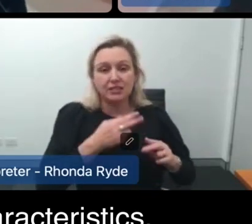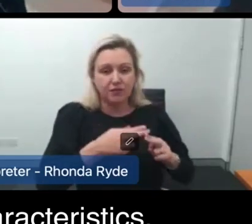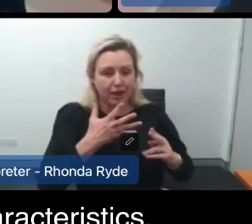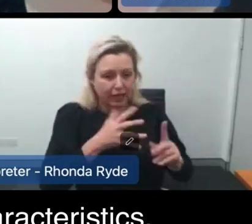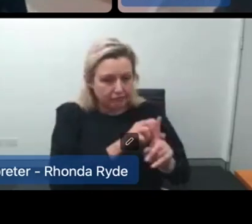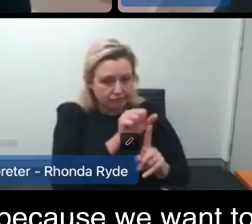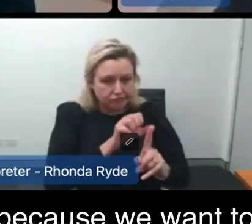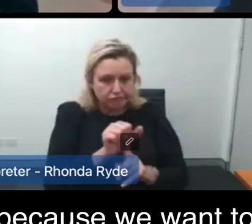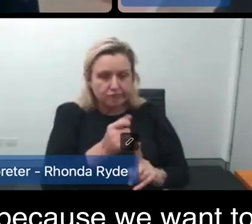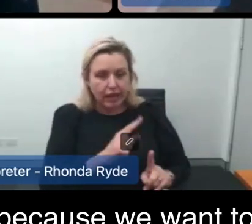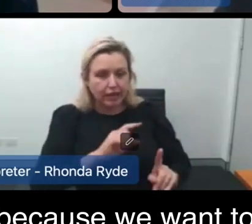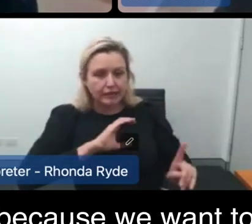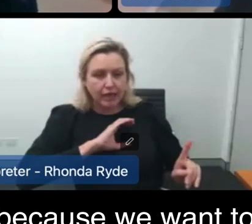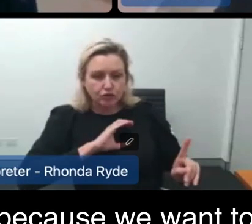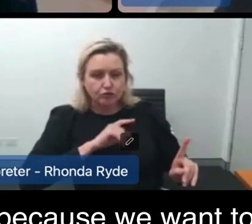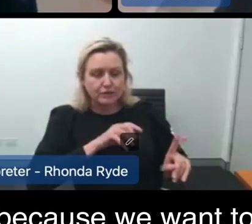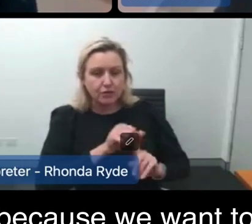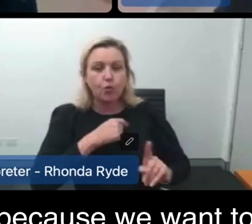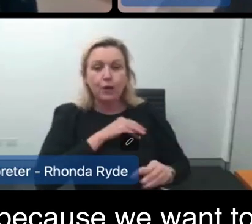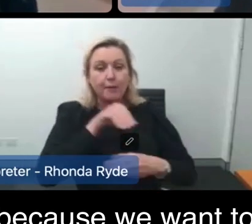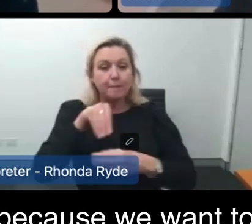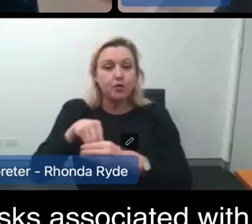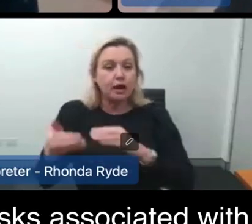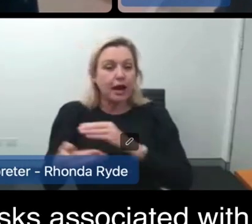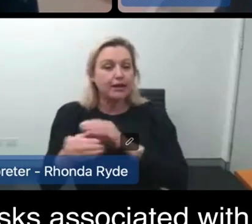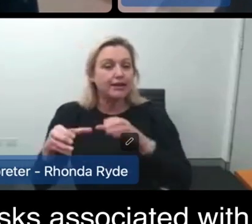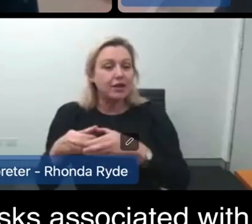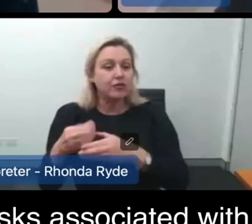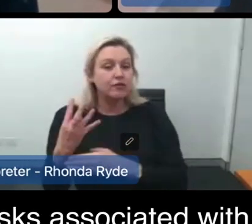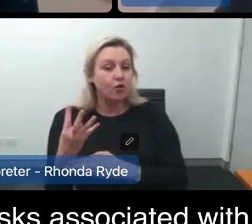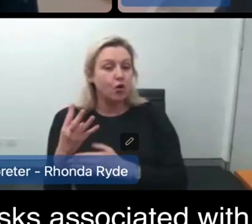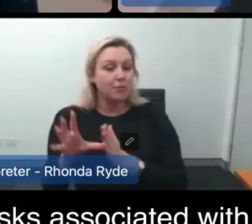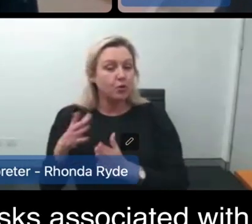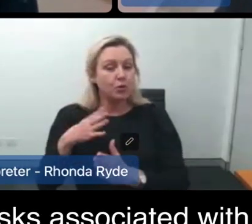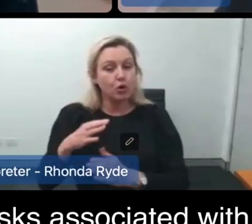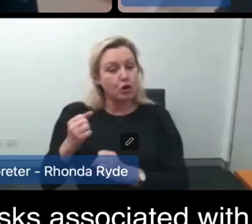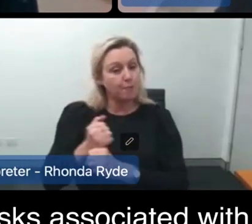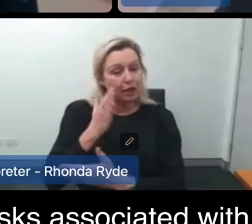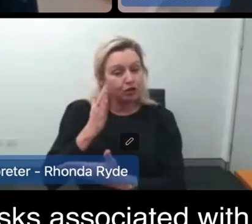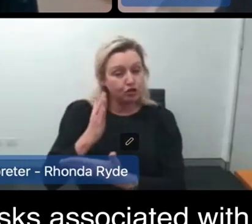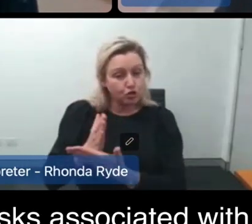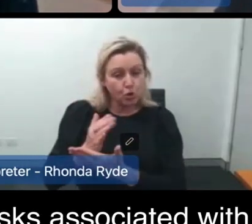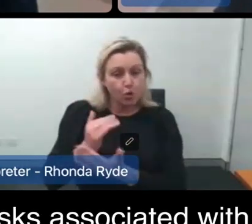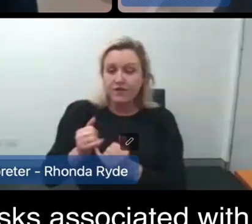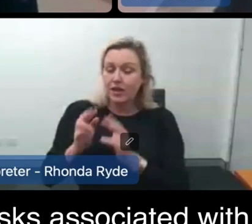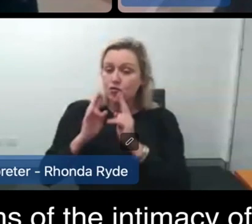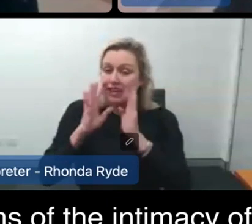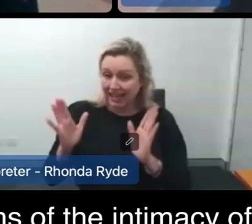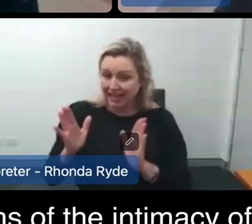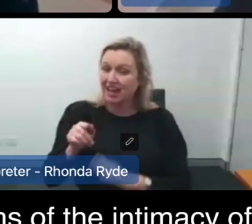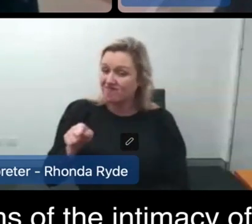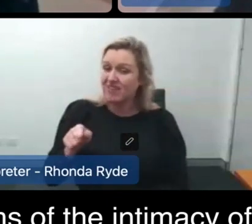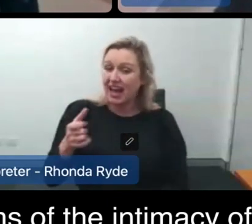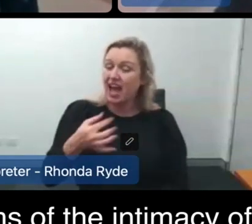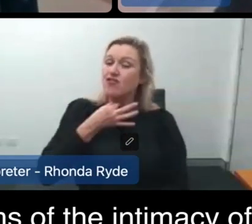characteristics. It's been put in category 4 because we want to make clear that there are risks associated with